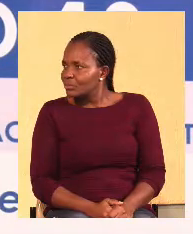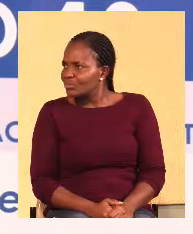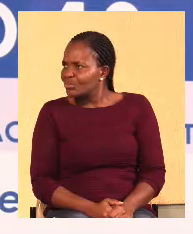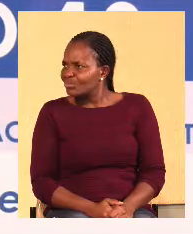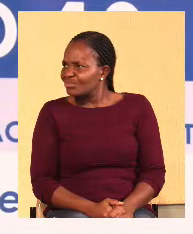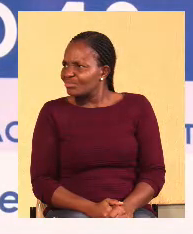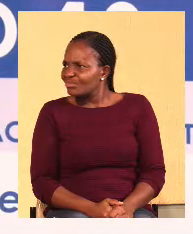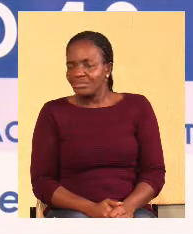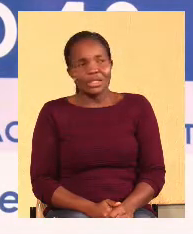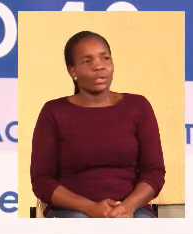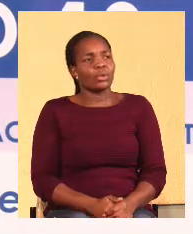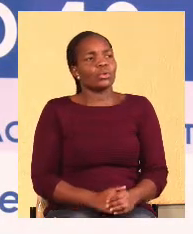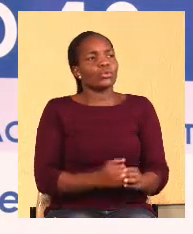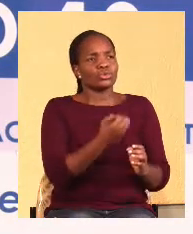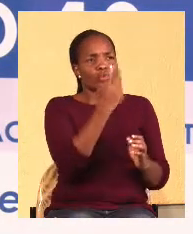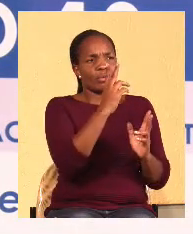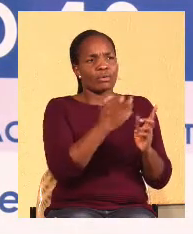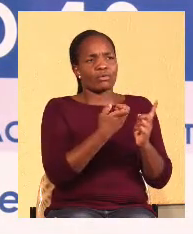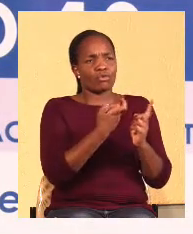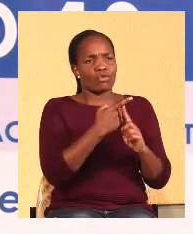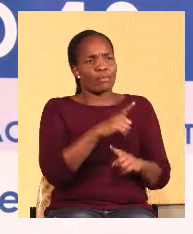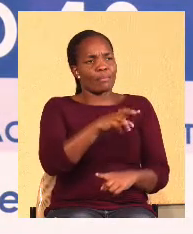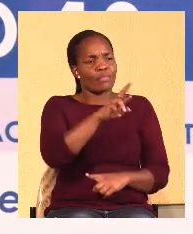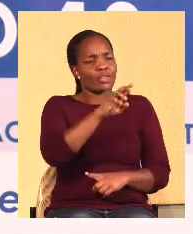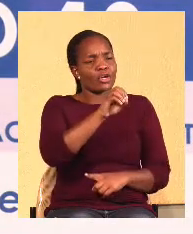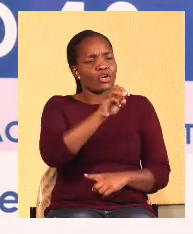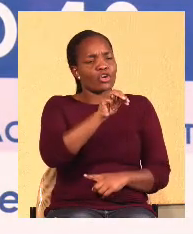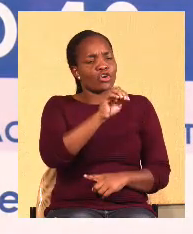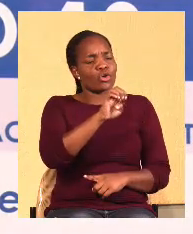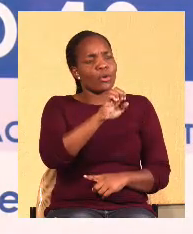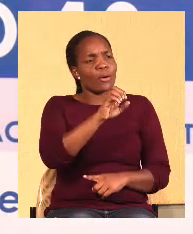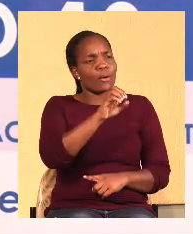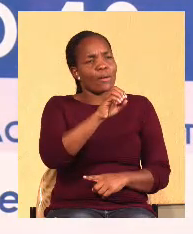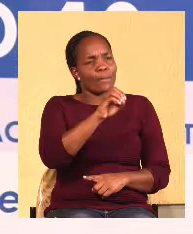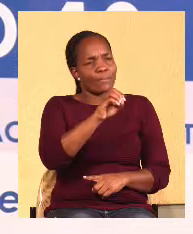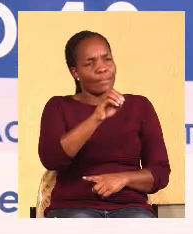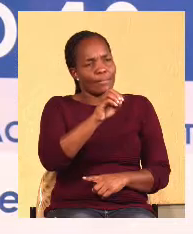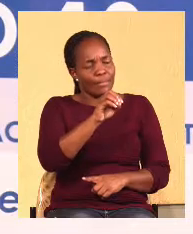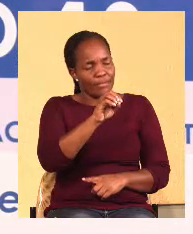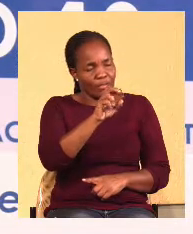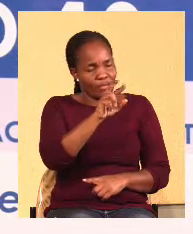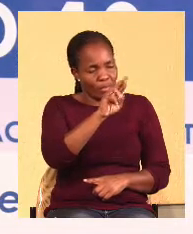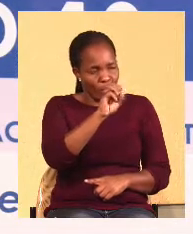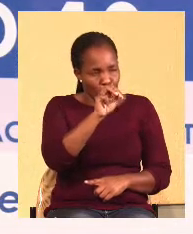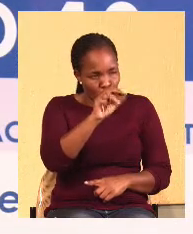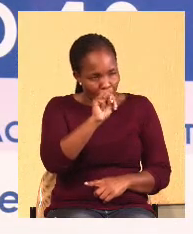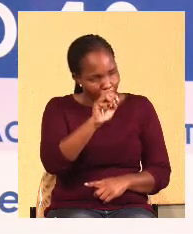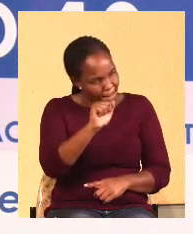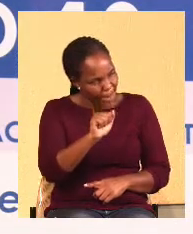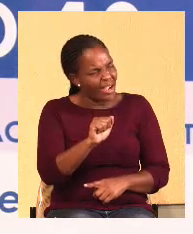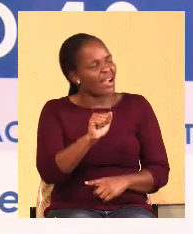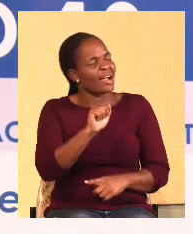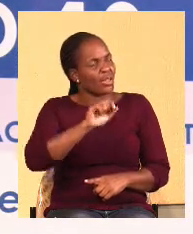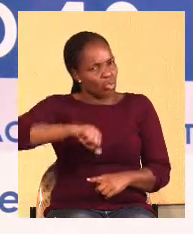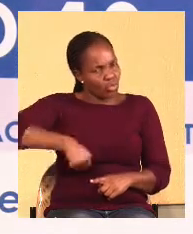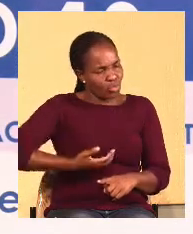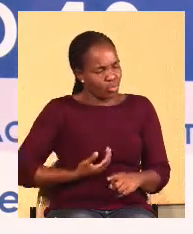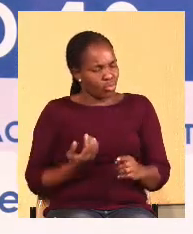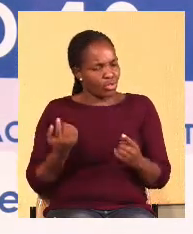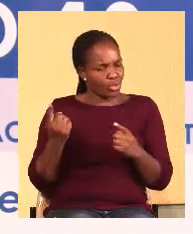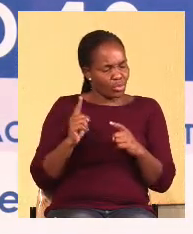Romanian couple. Okay. Has the couple recovered completely? And the second question, I think this one goes to the Honorable Minister